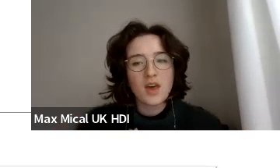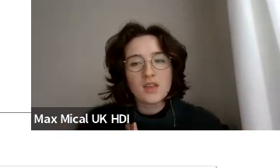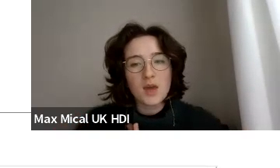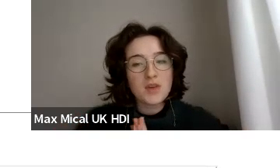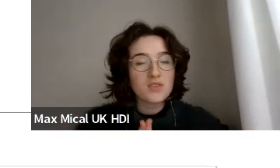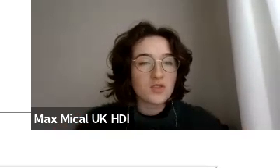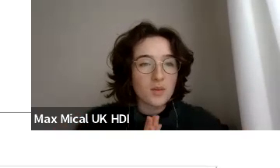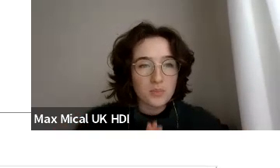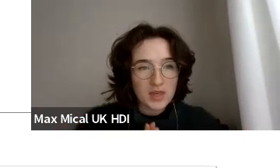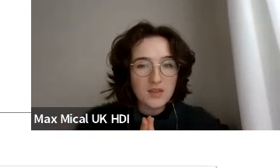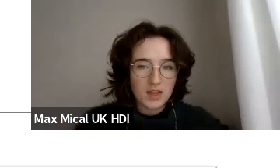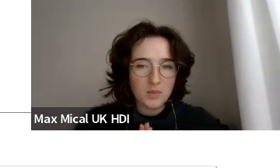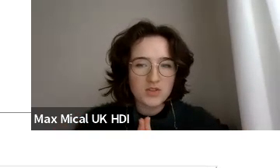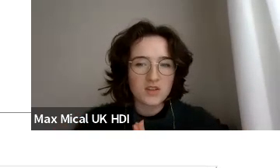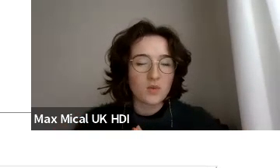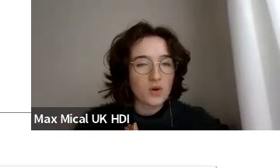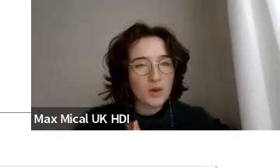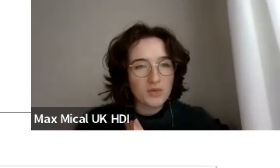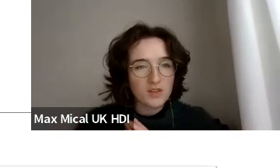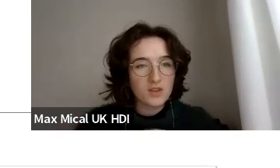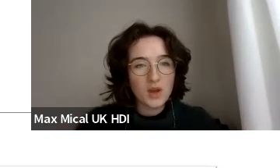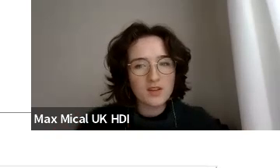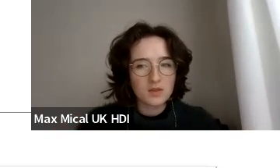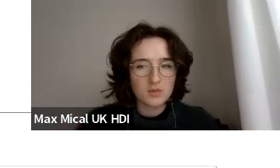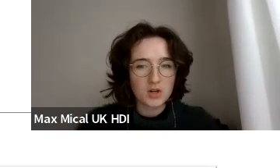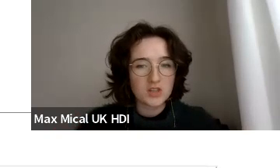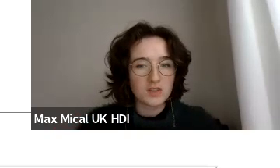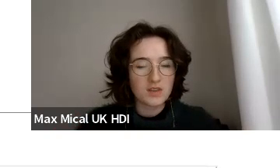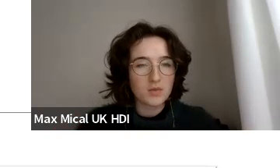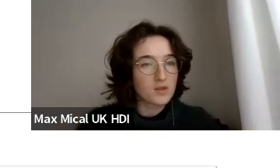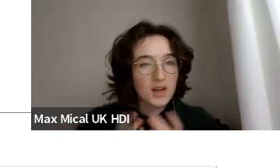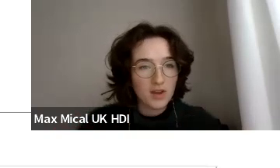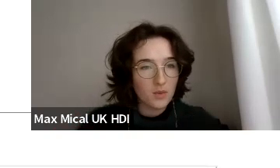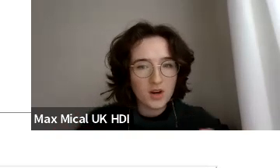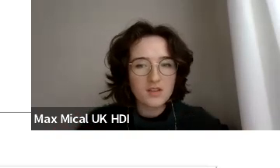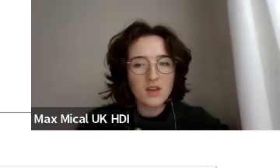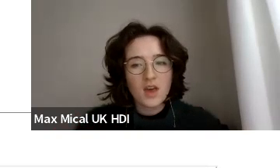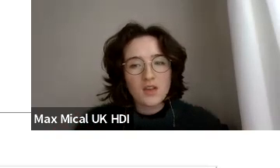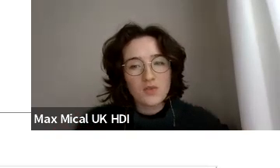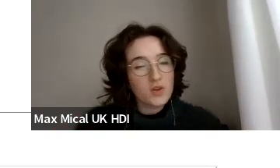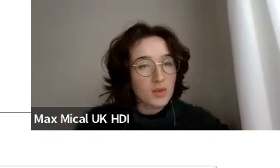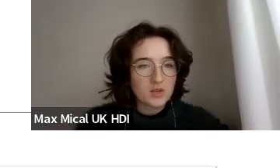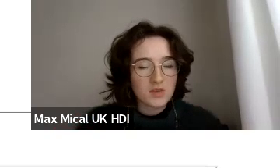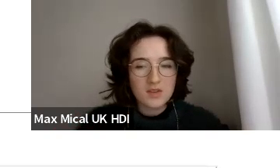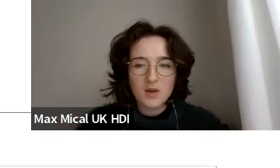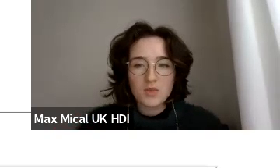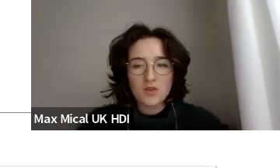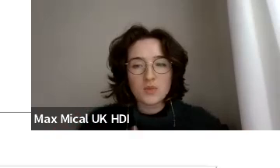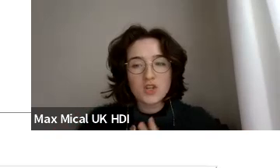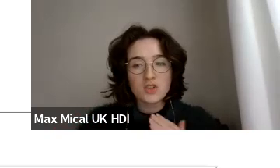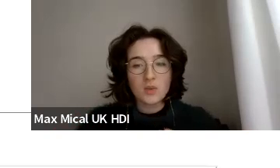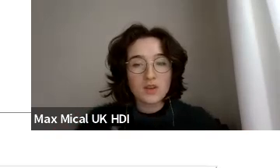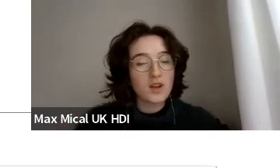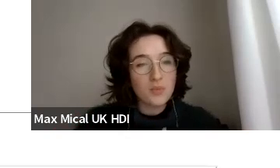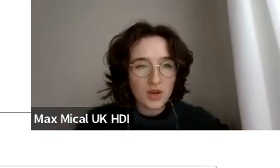important. KPFC took a big leap of trust in working with us to create a smart sheet system, because it might have not worked. It's for their management system. So